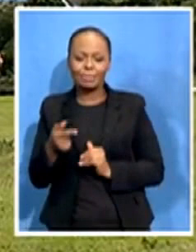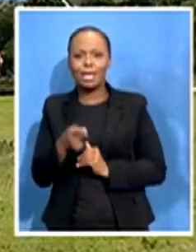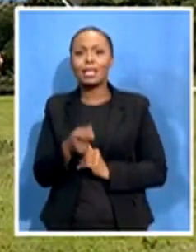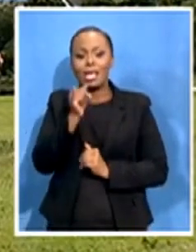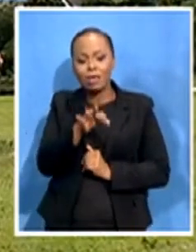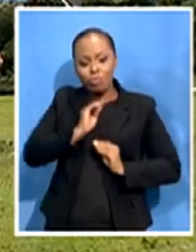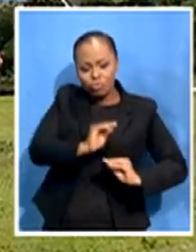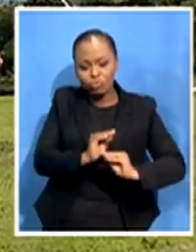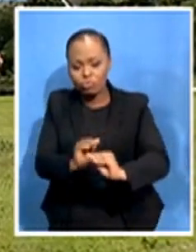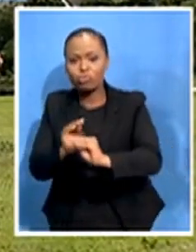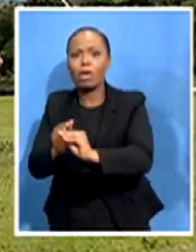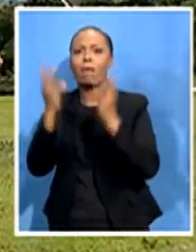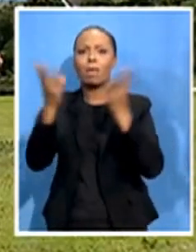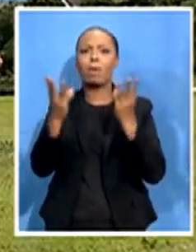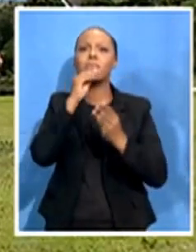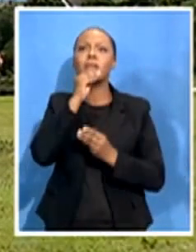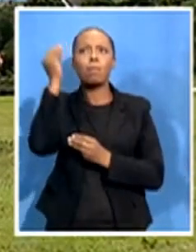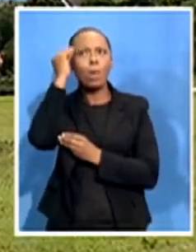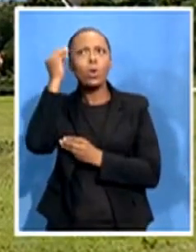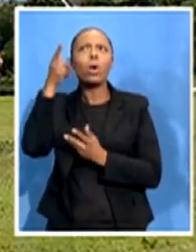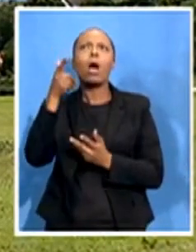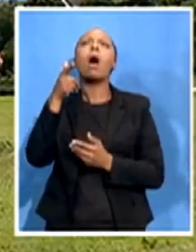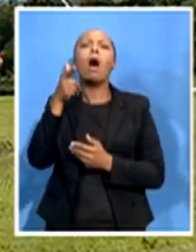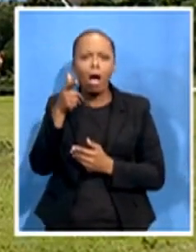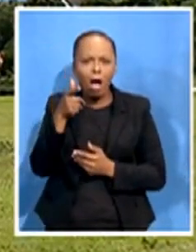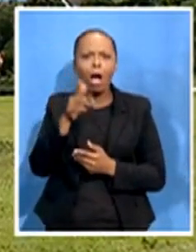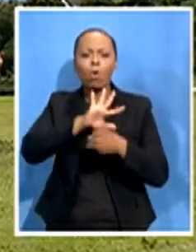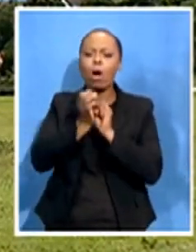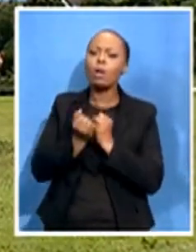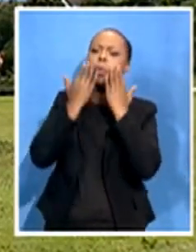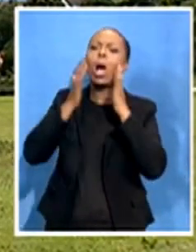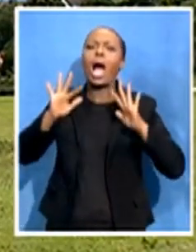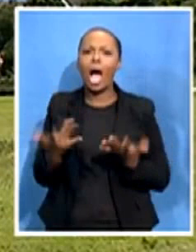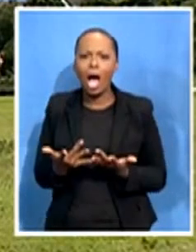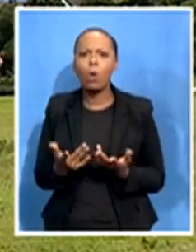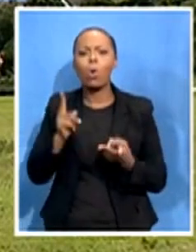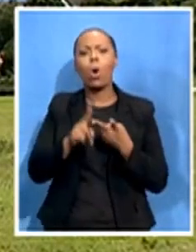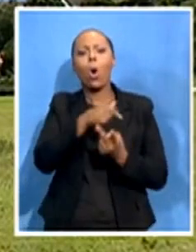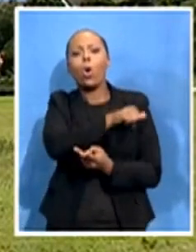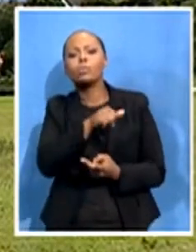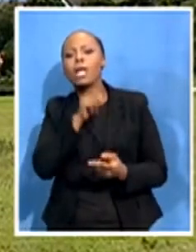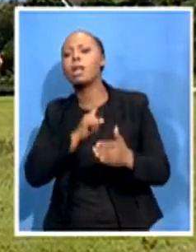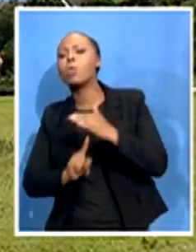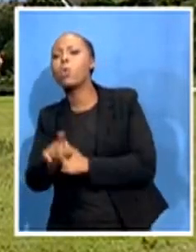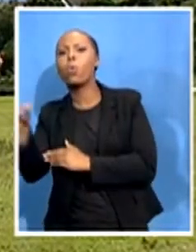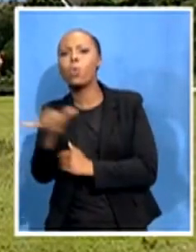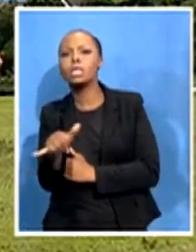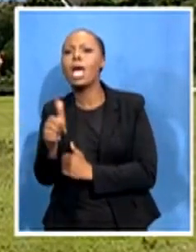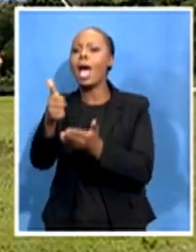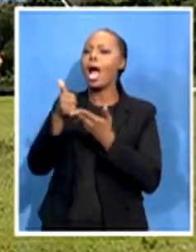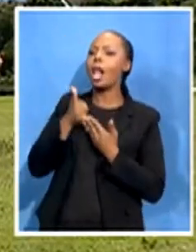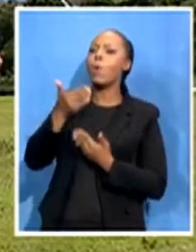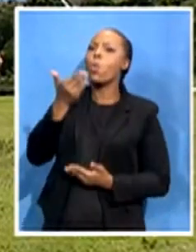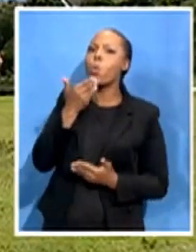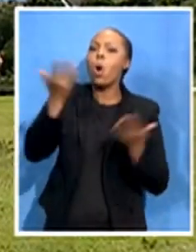know exactly how do I contract it, which hospital can I go to, where can I get help if I am COVID-19 positive, where can I go for